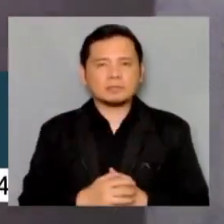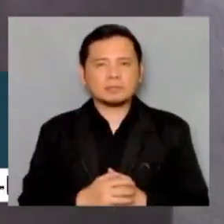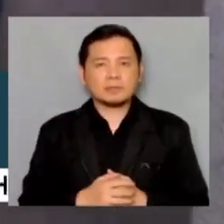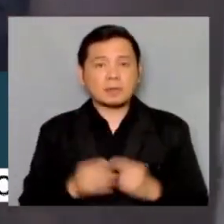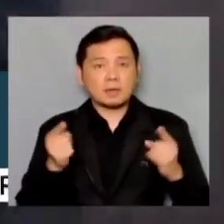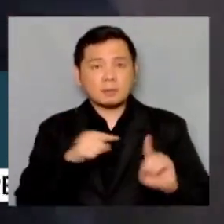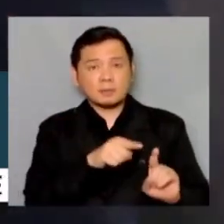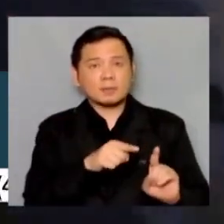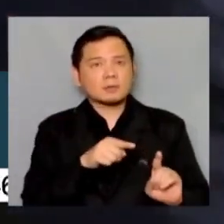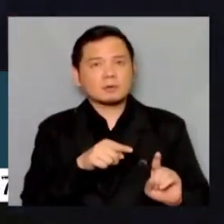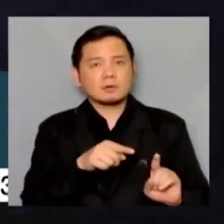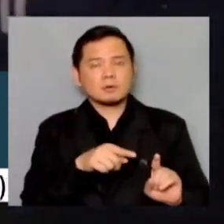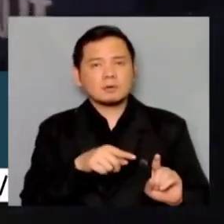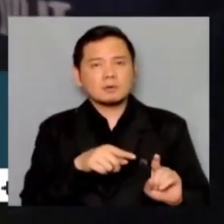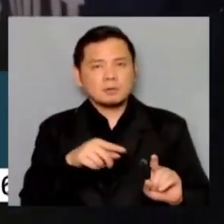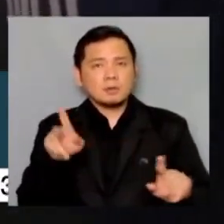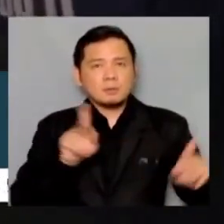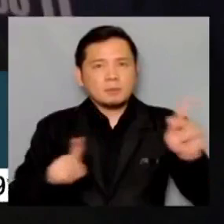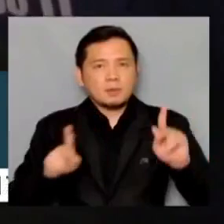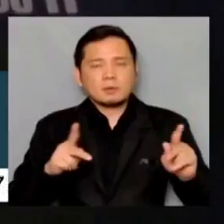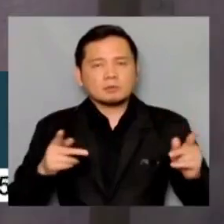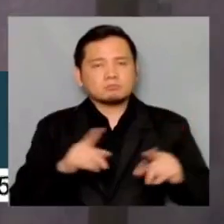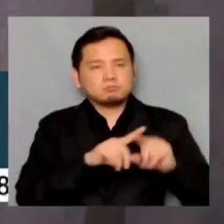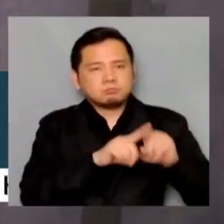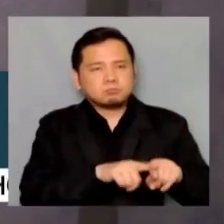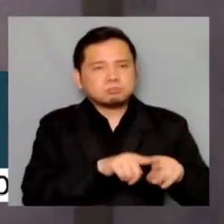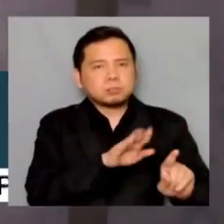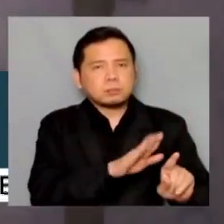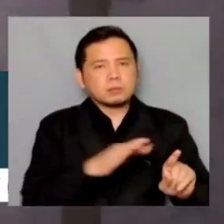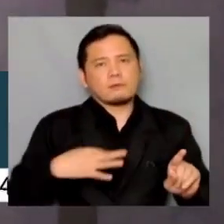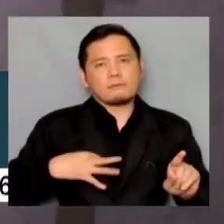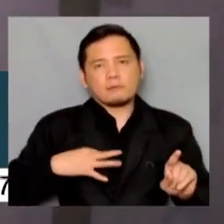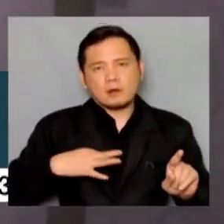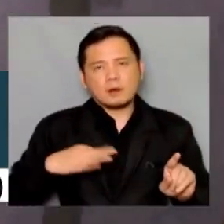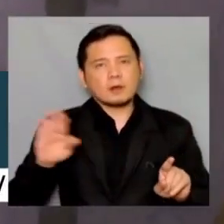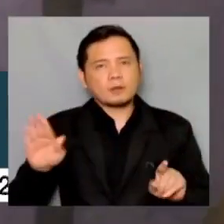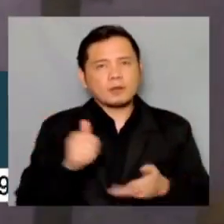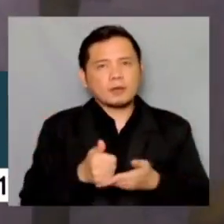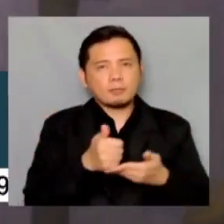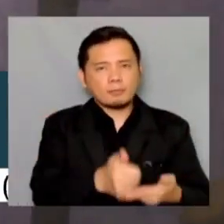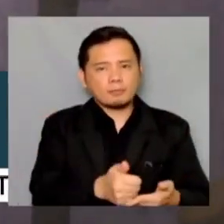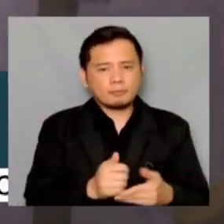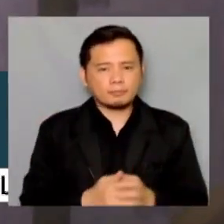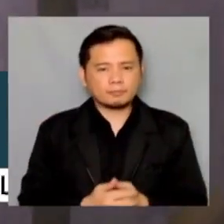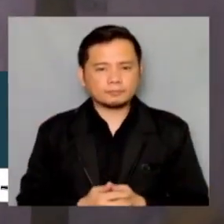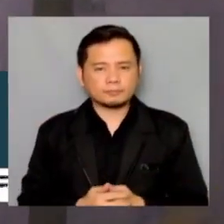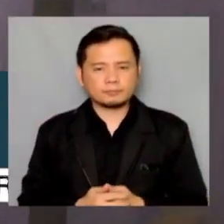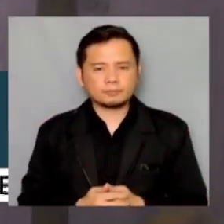volunteers.